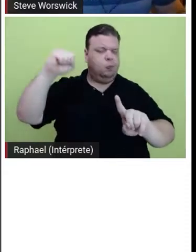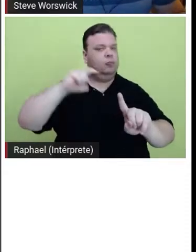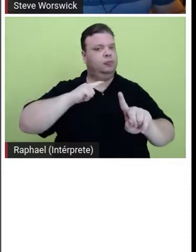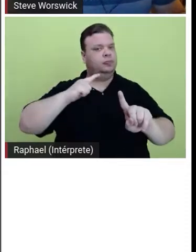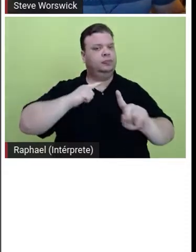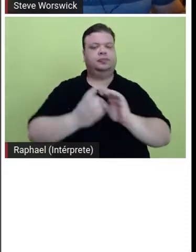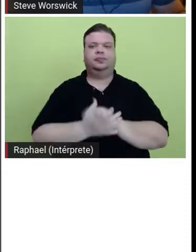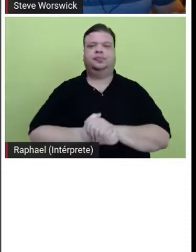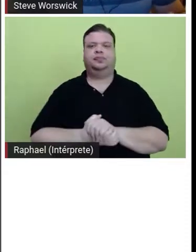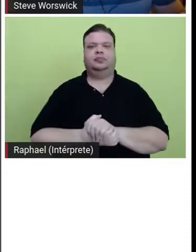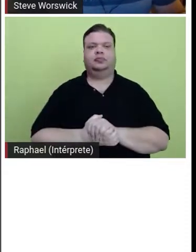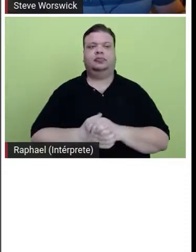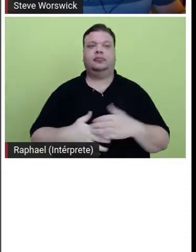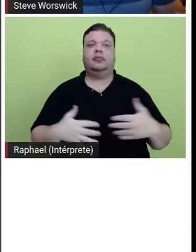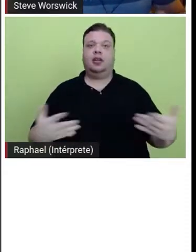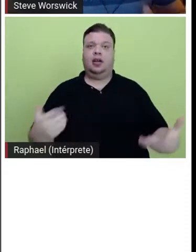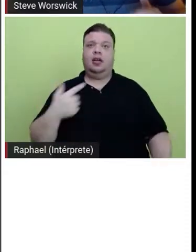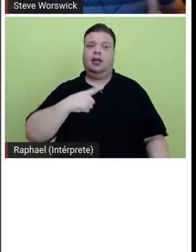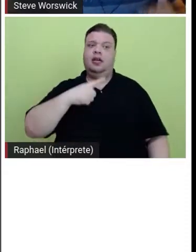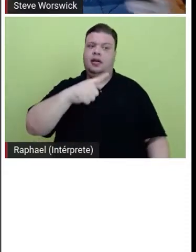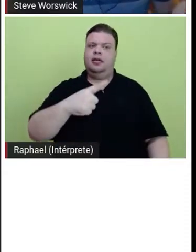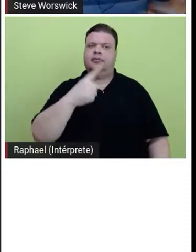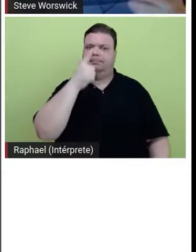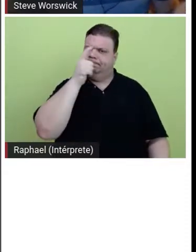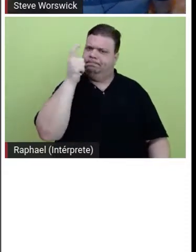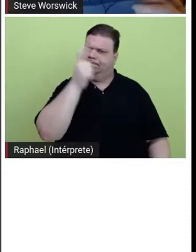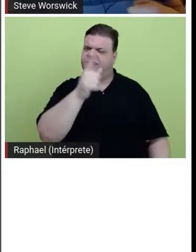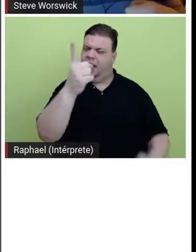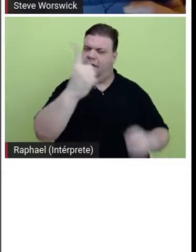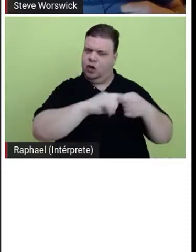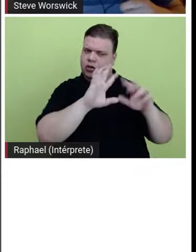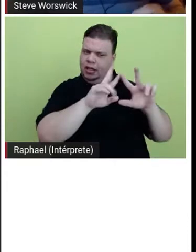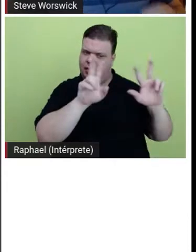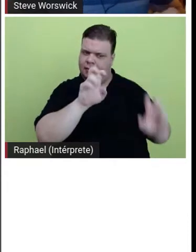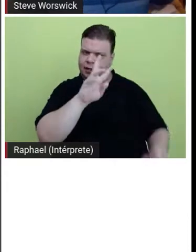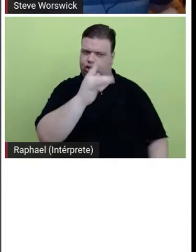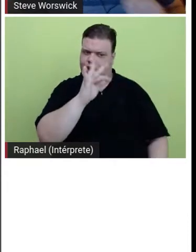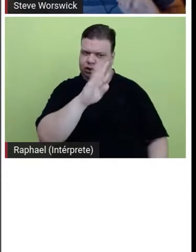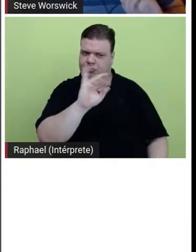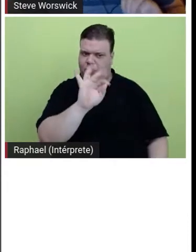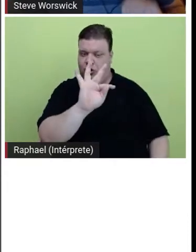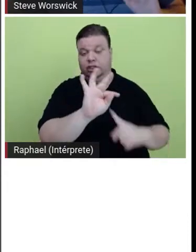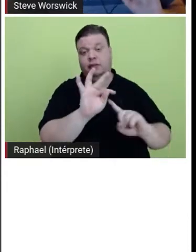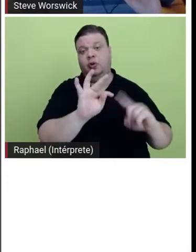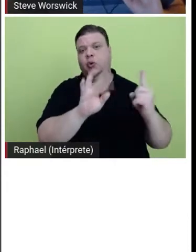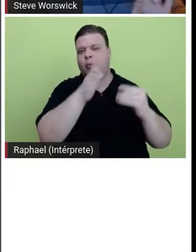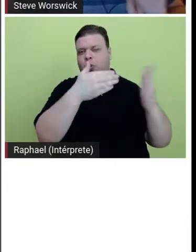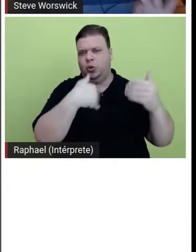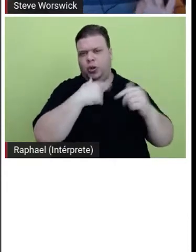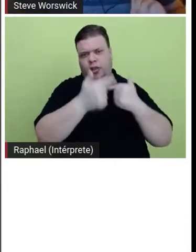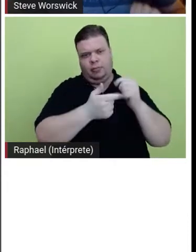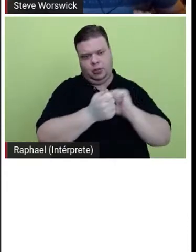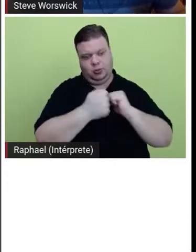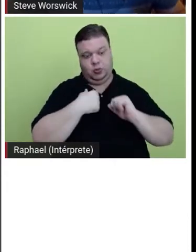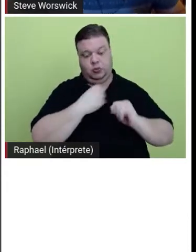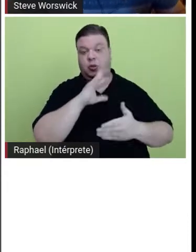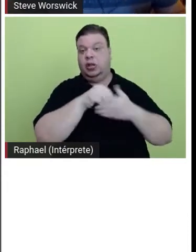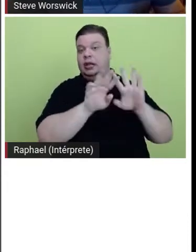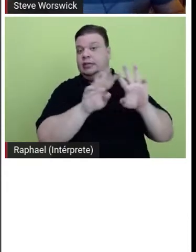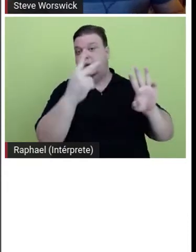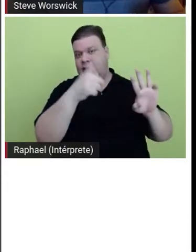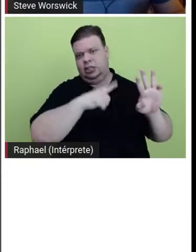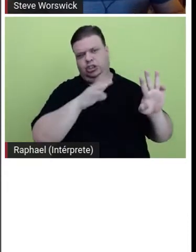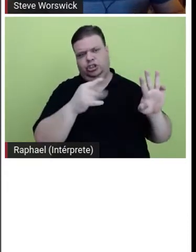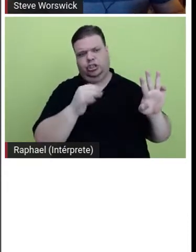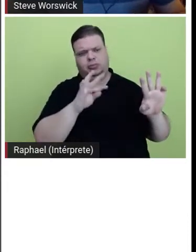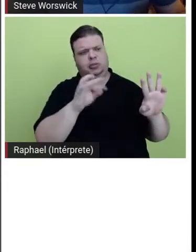and I found a chatbot called Alice. And I was talking to it for a while and I was hooked. So I thought, right, I'm going to create one of these for my